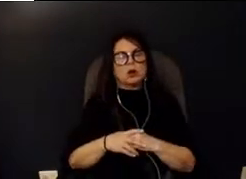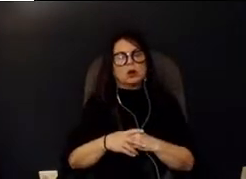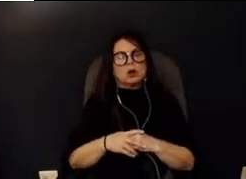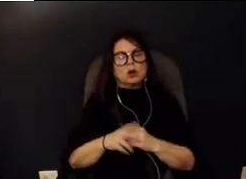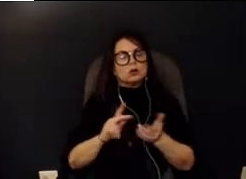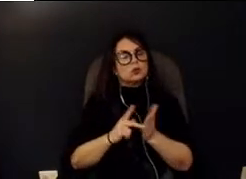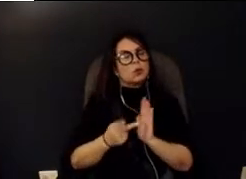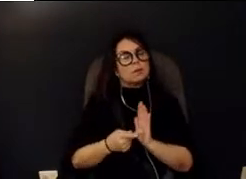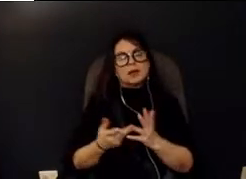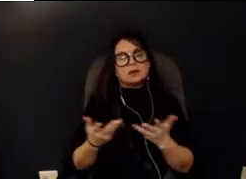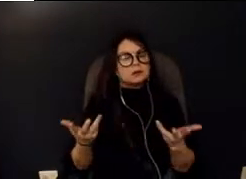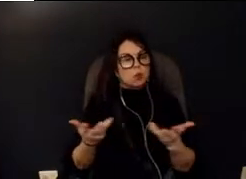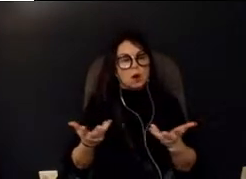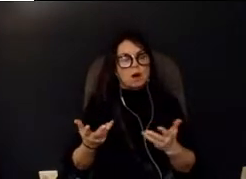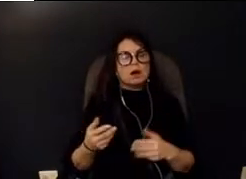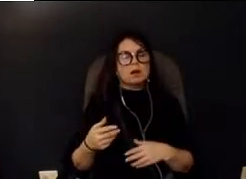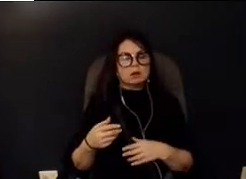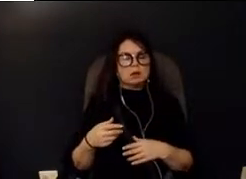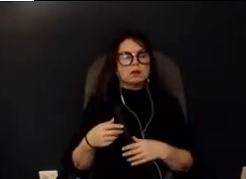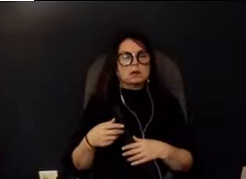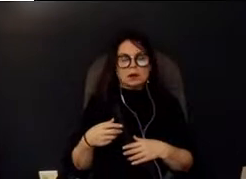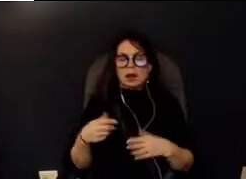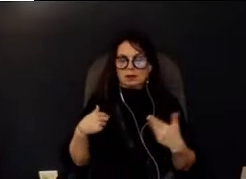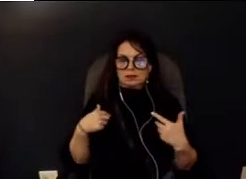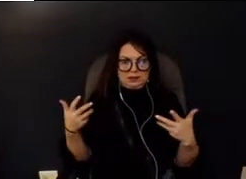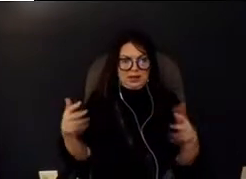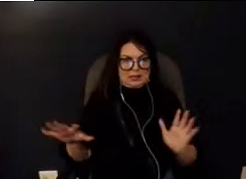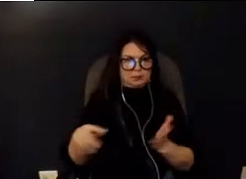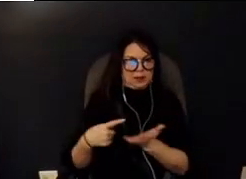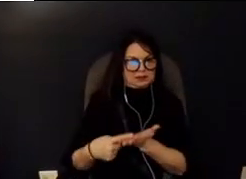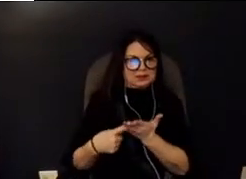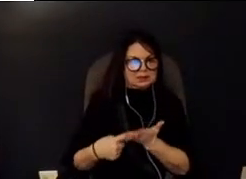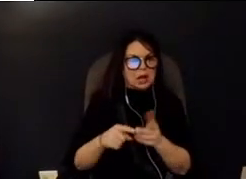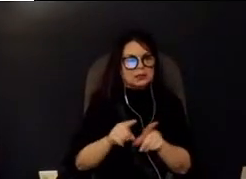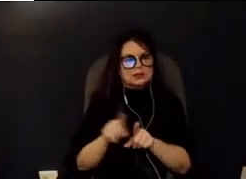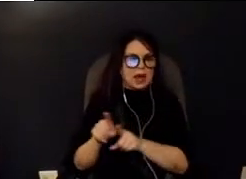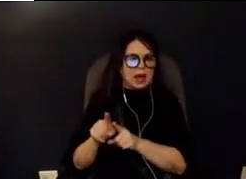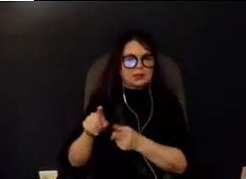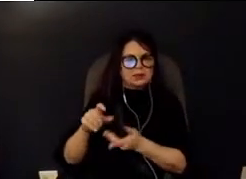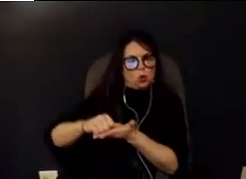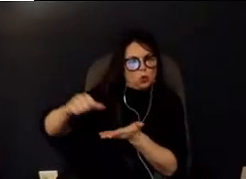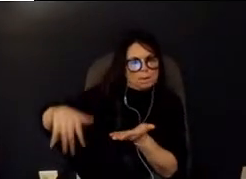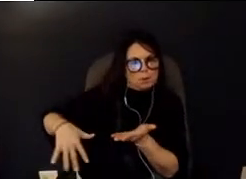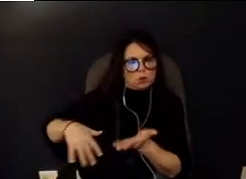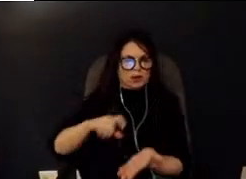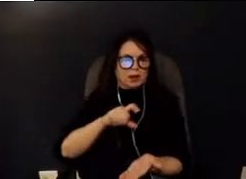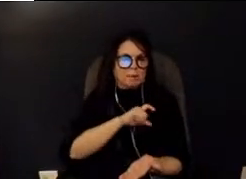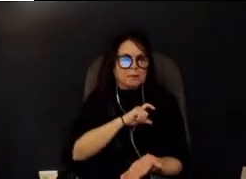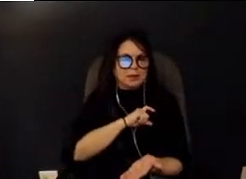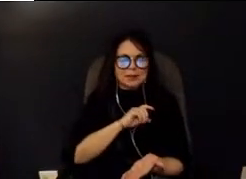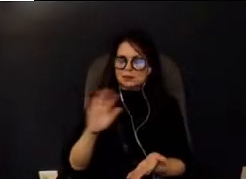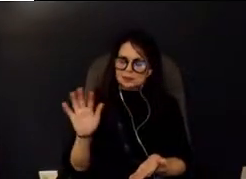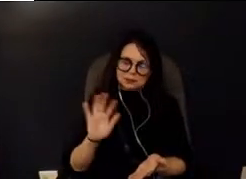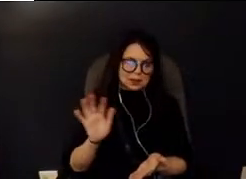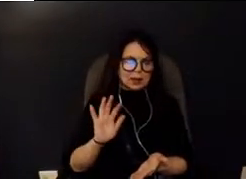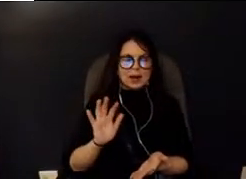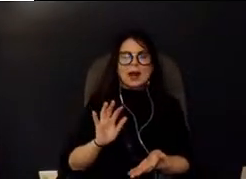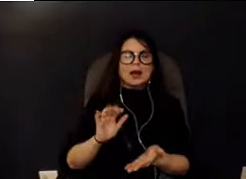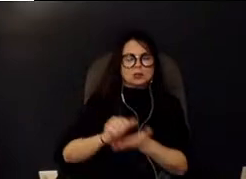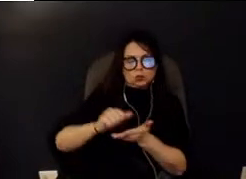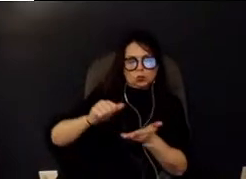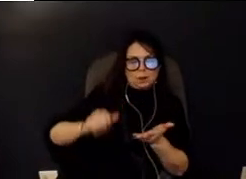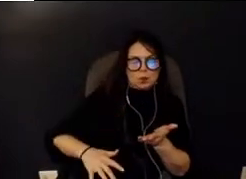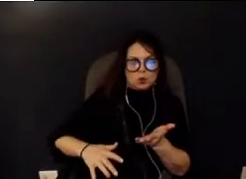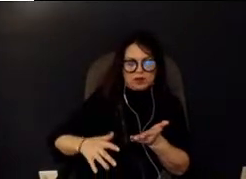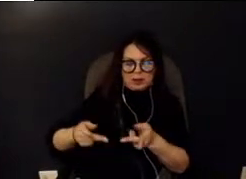removing, and this has been discussed as removing police, but it is in fact removing positions that are being held vacant. So it is